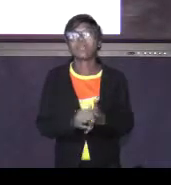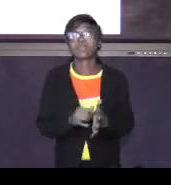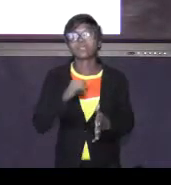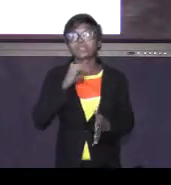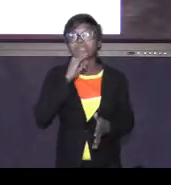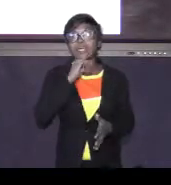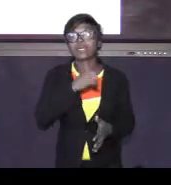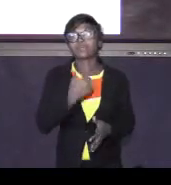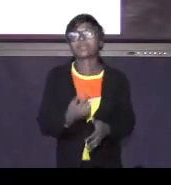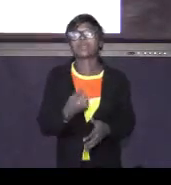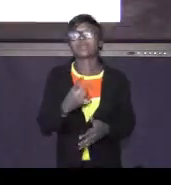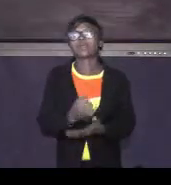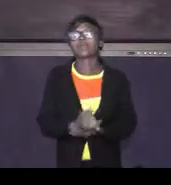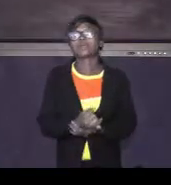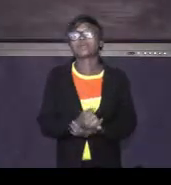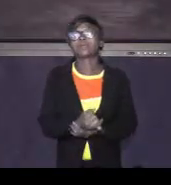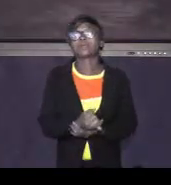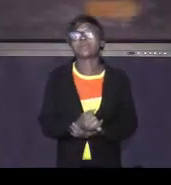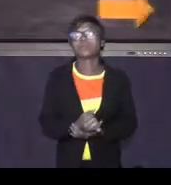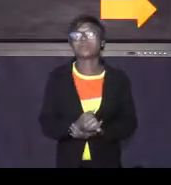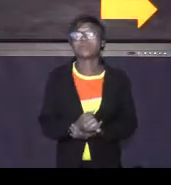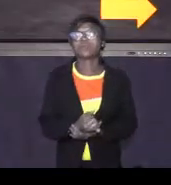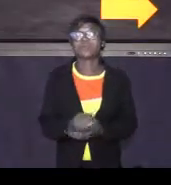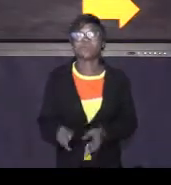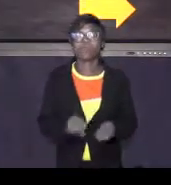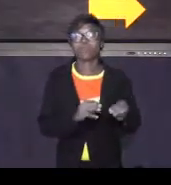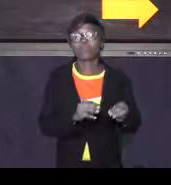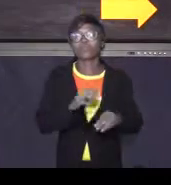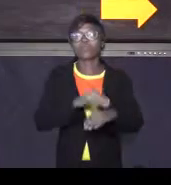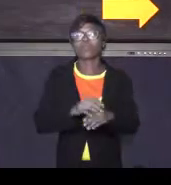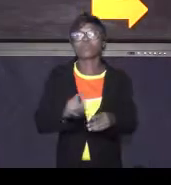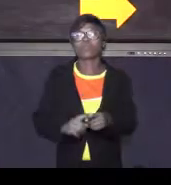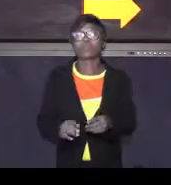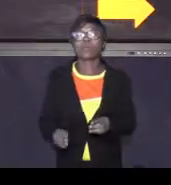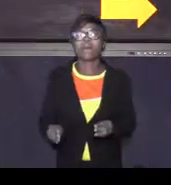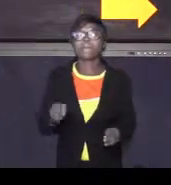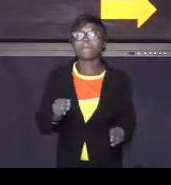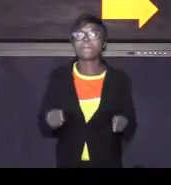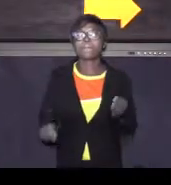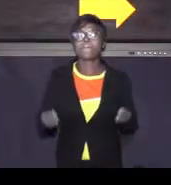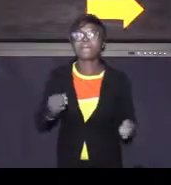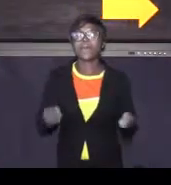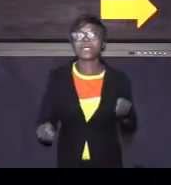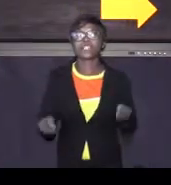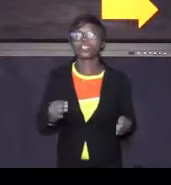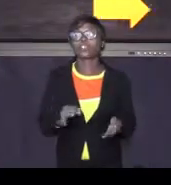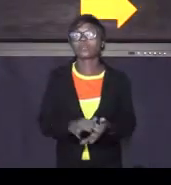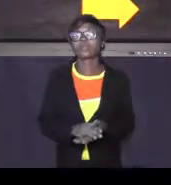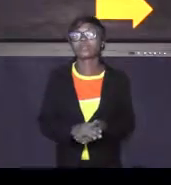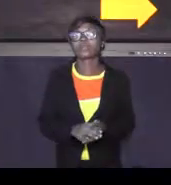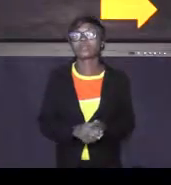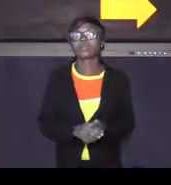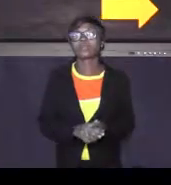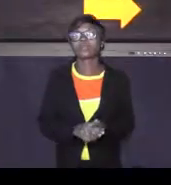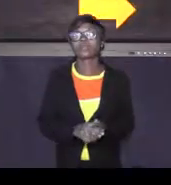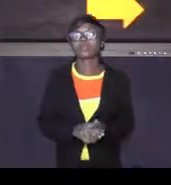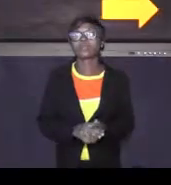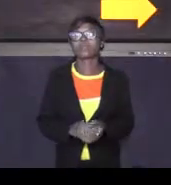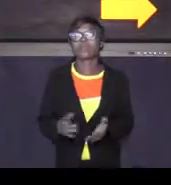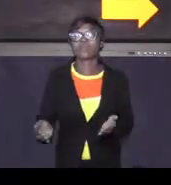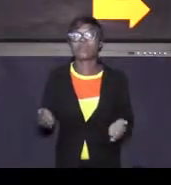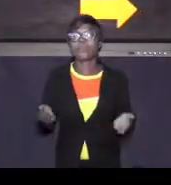of wood. That's another example of cutting tool. Now moving on to measuring tools. We have looked at examples